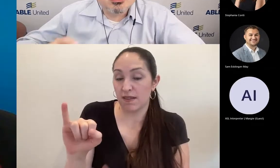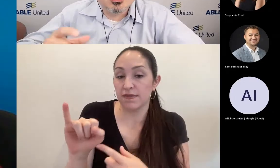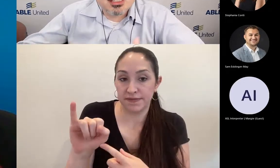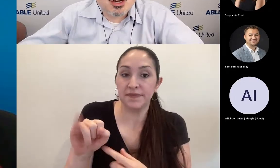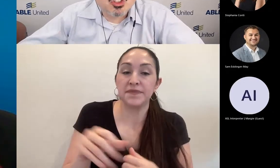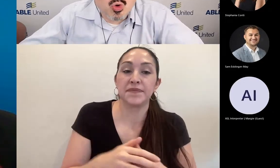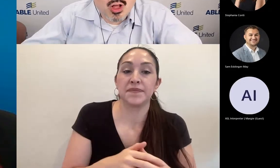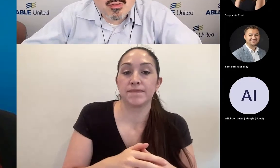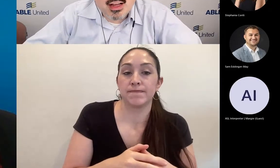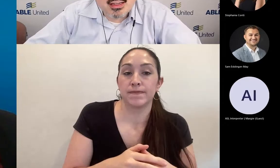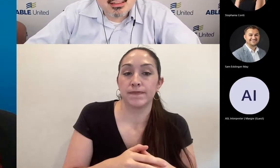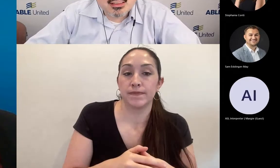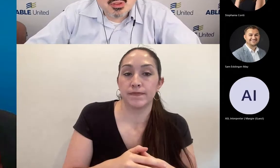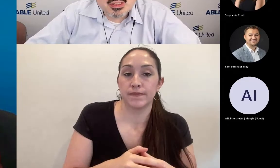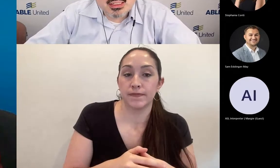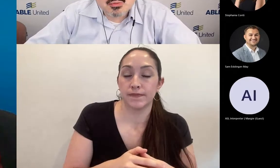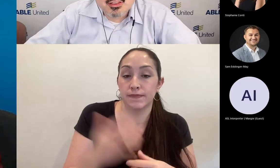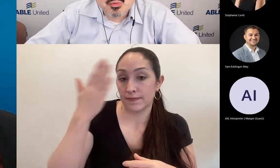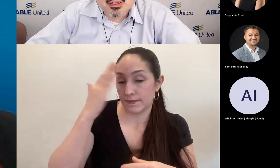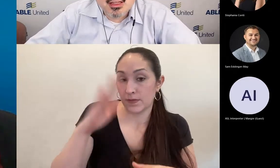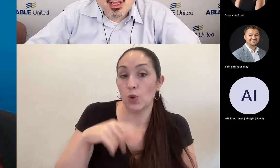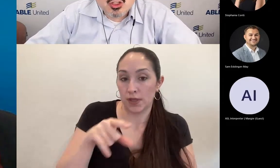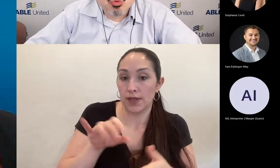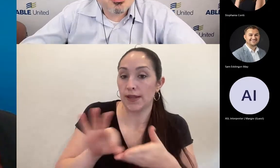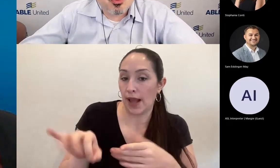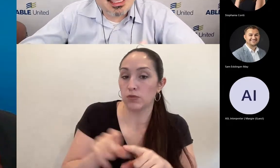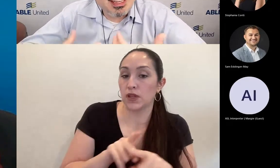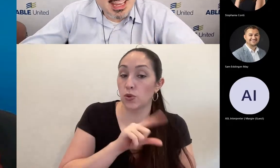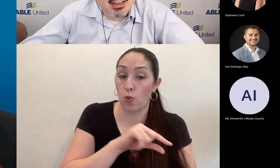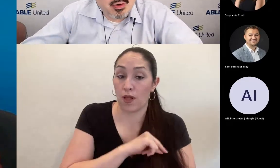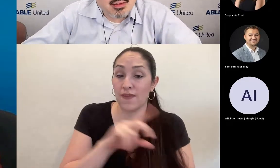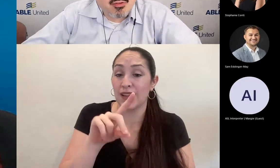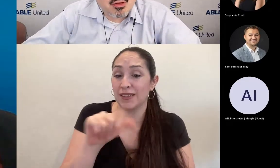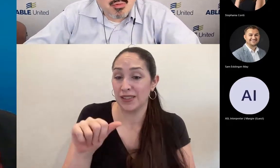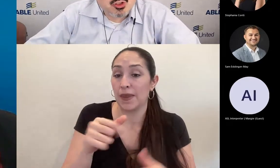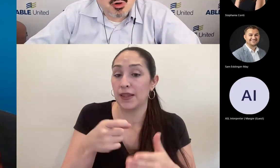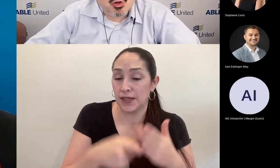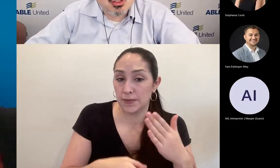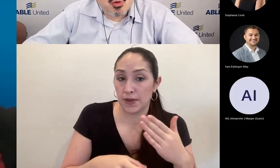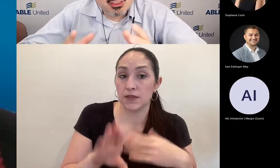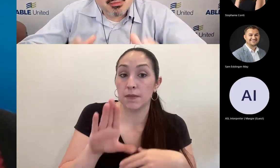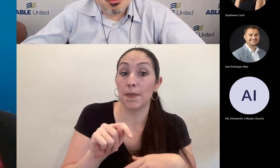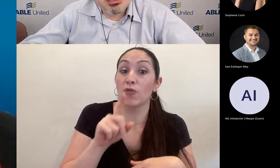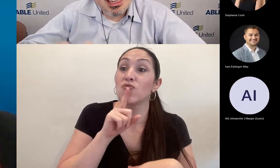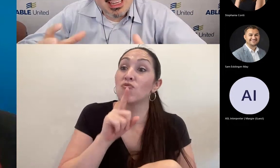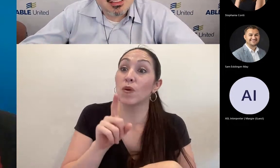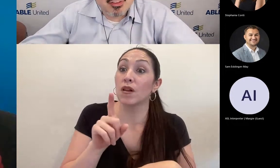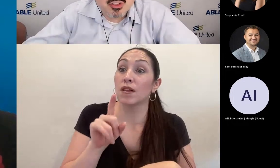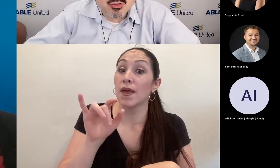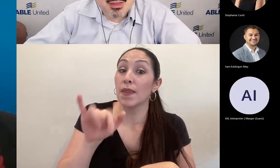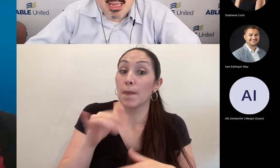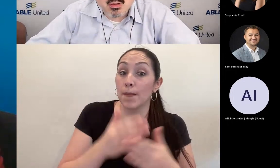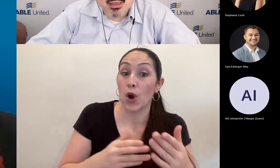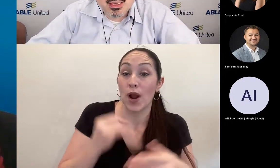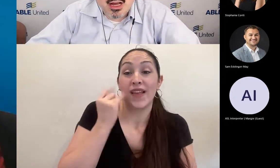knowing that it does count as a qualified disability expense, but it's really the retaining, right? For the most part, when somebody retains the